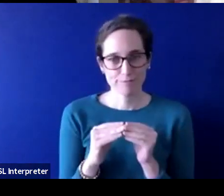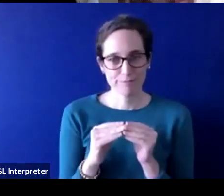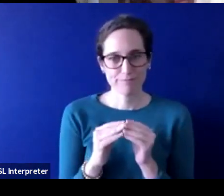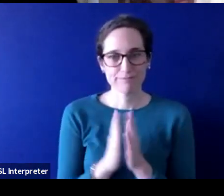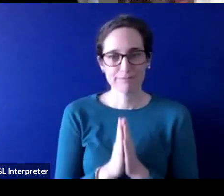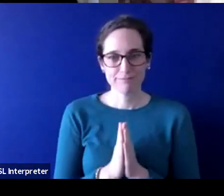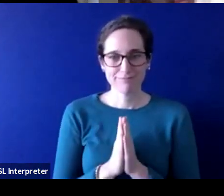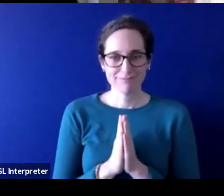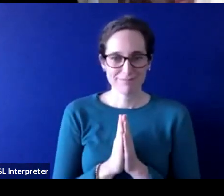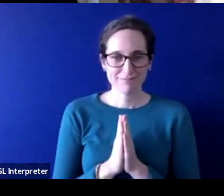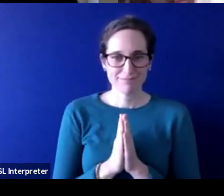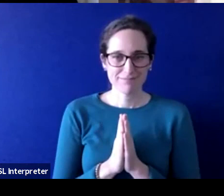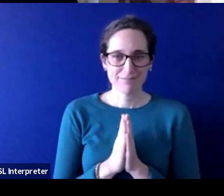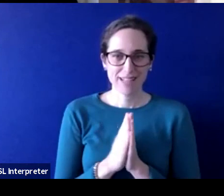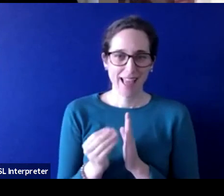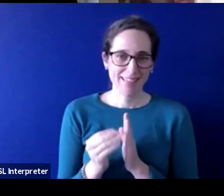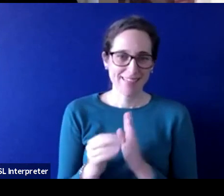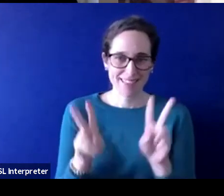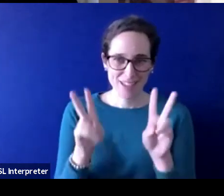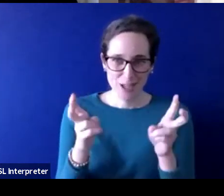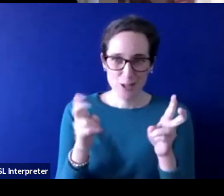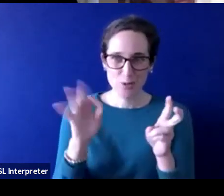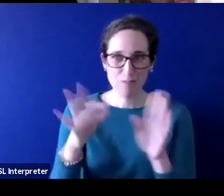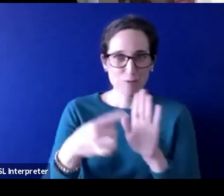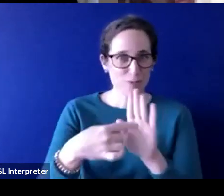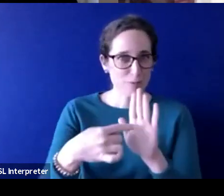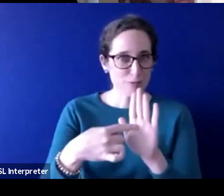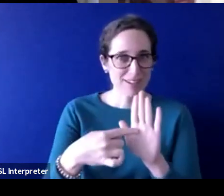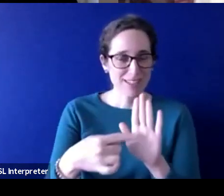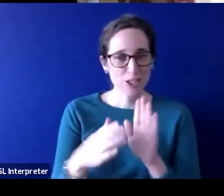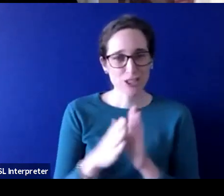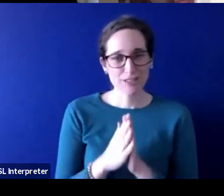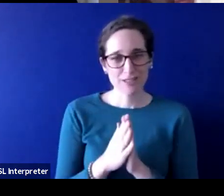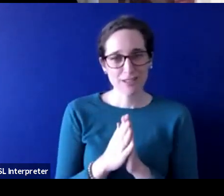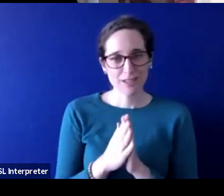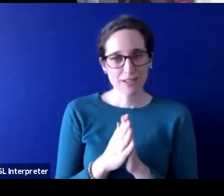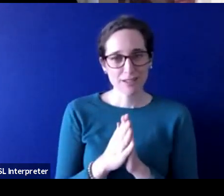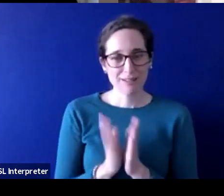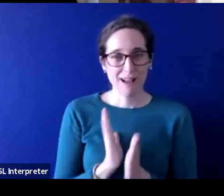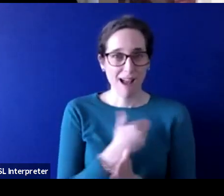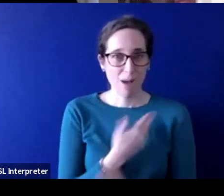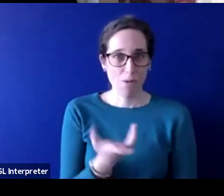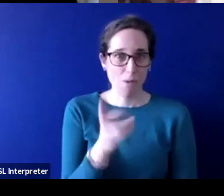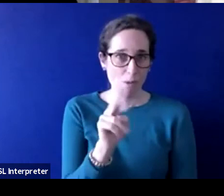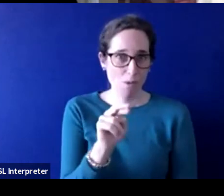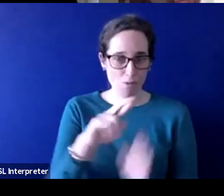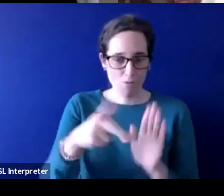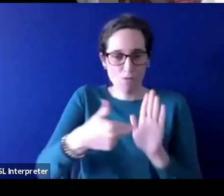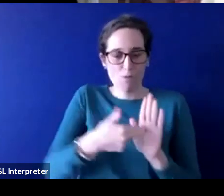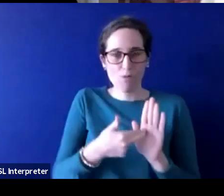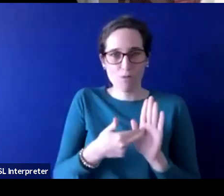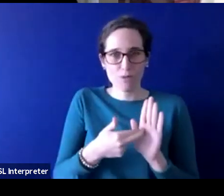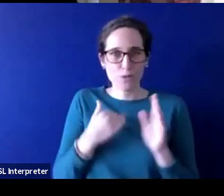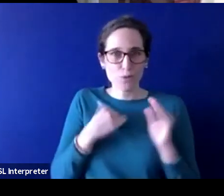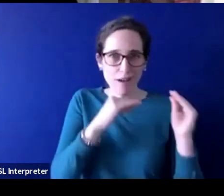of representation, I think it will take each of us our own roles to educate ourselves,